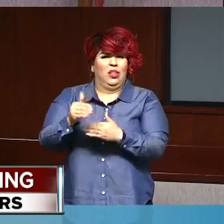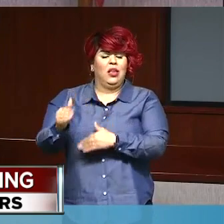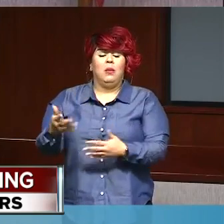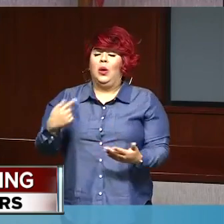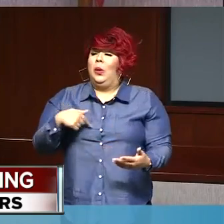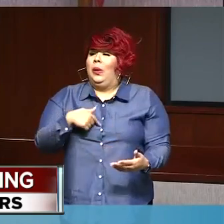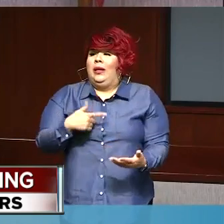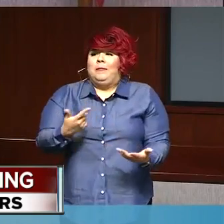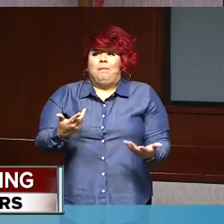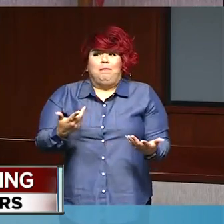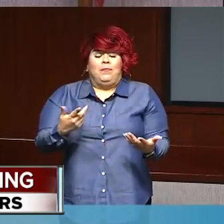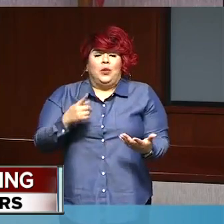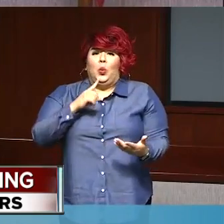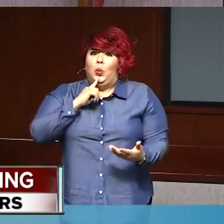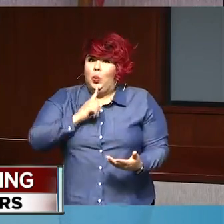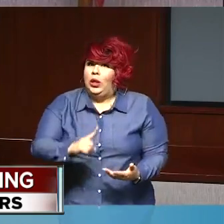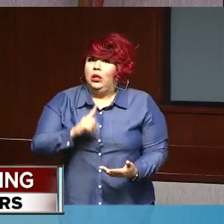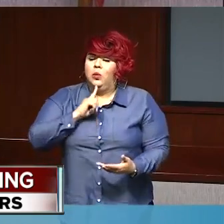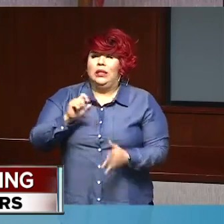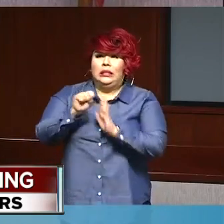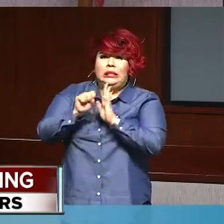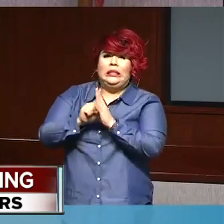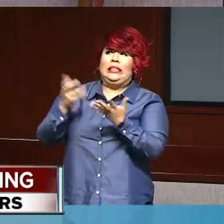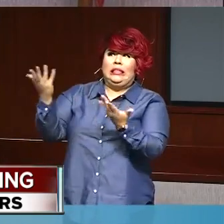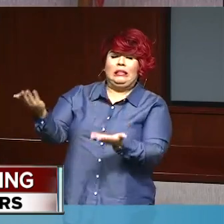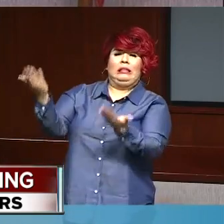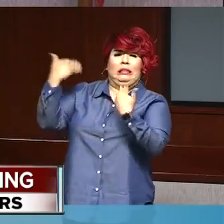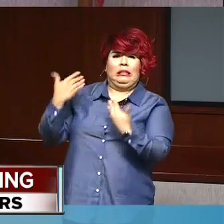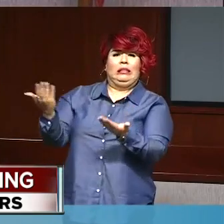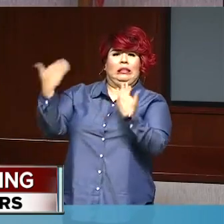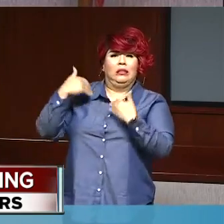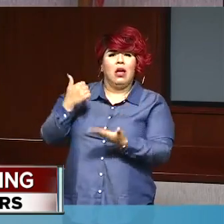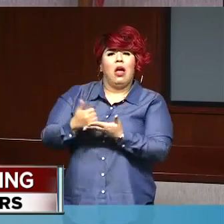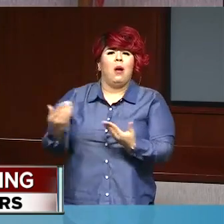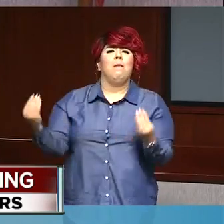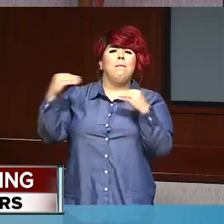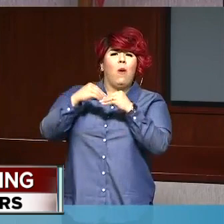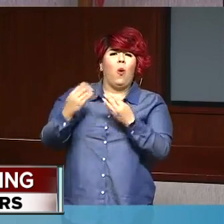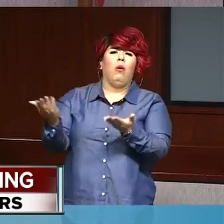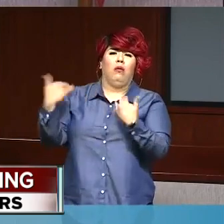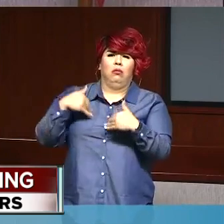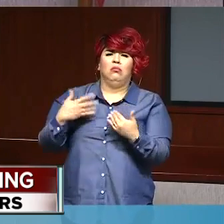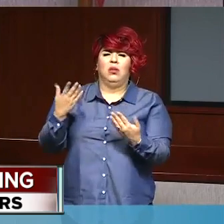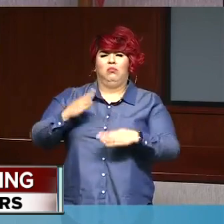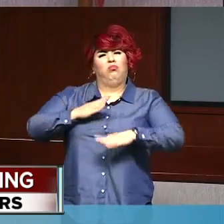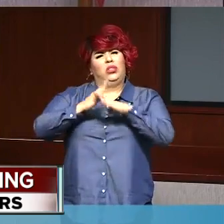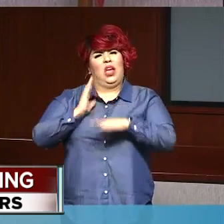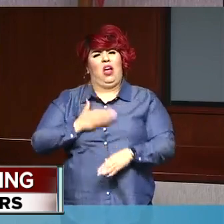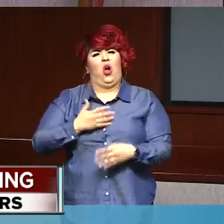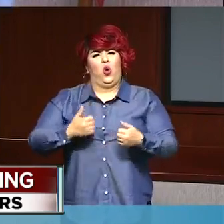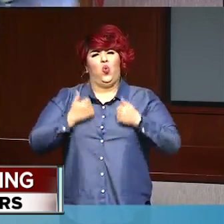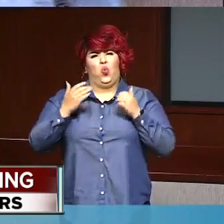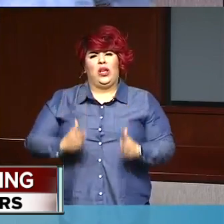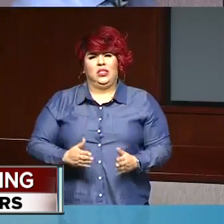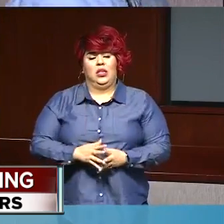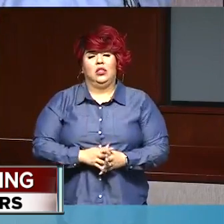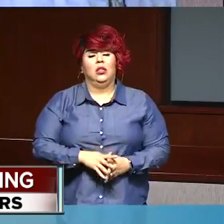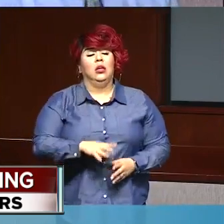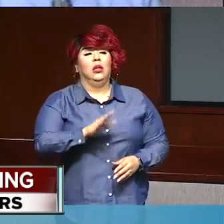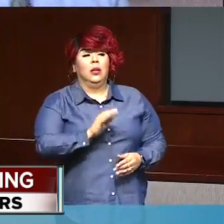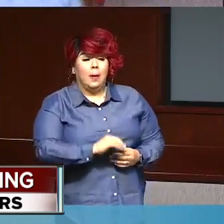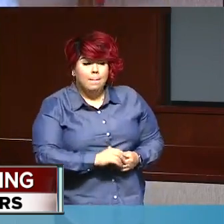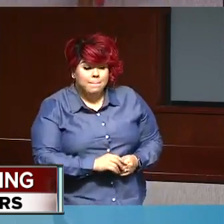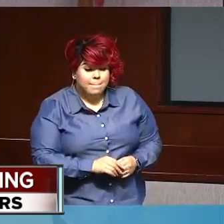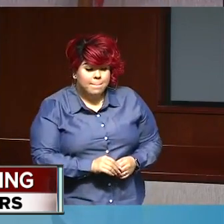really asking the state to play more of an active role in protecting our residents. Thanks. So is it safe to say that there